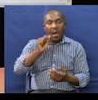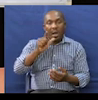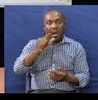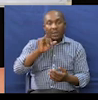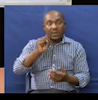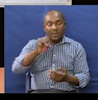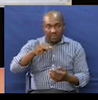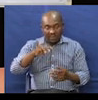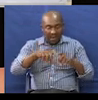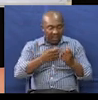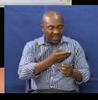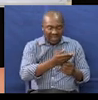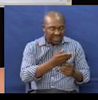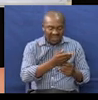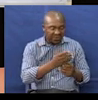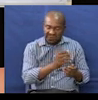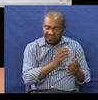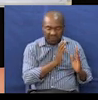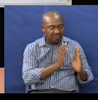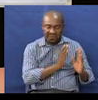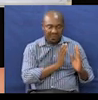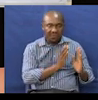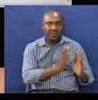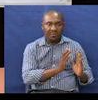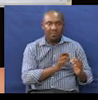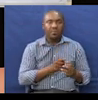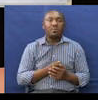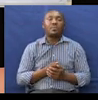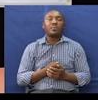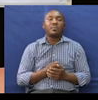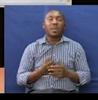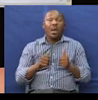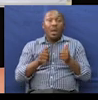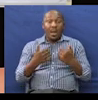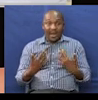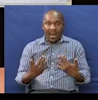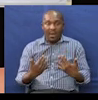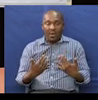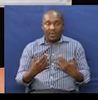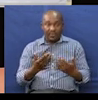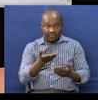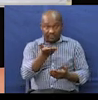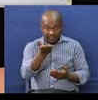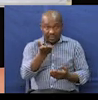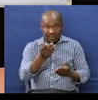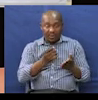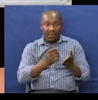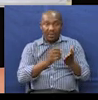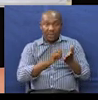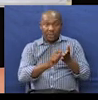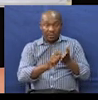life. Now, dear students, having seen and mentioned some examples of